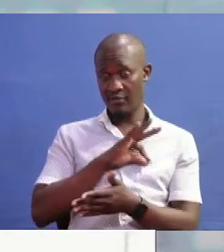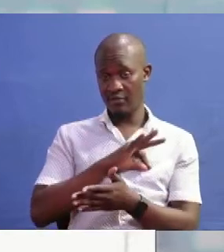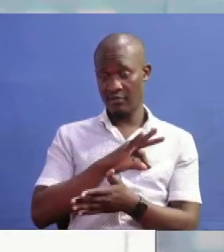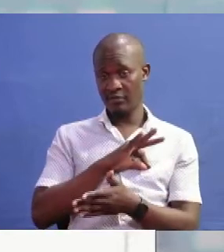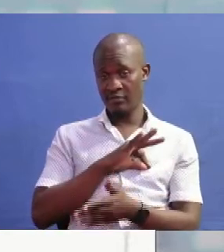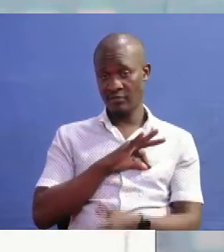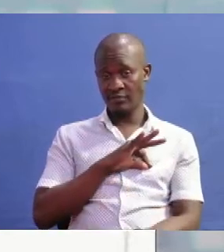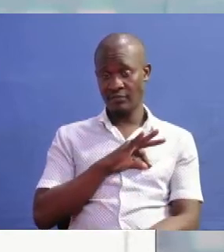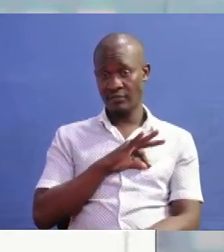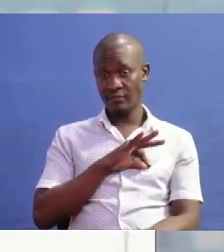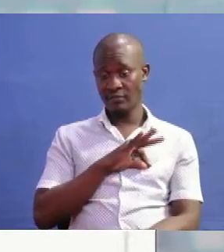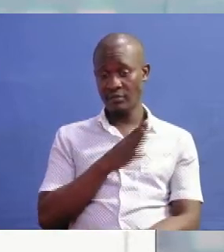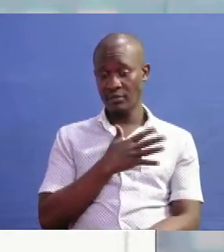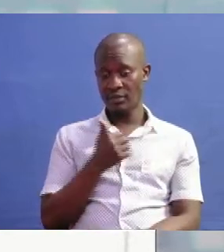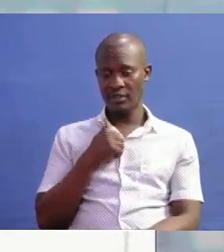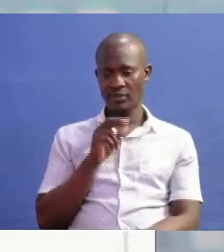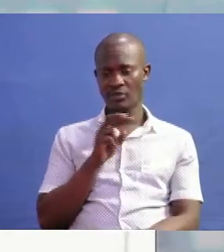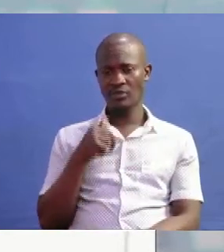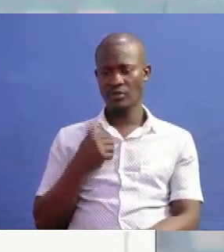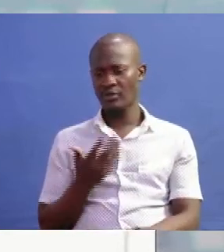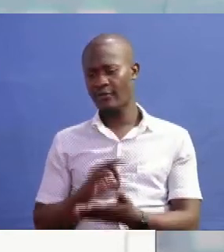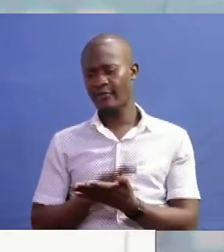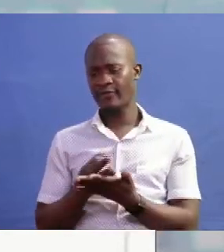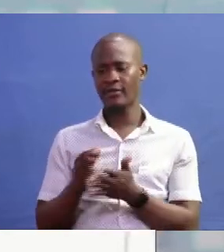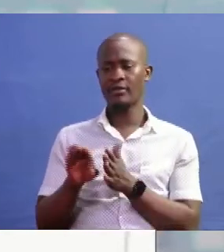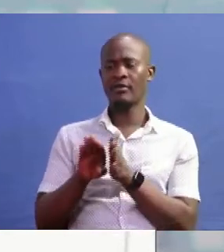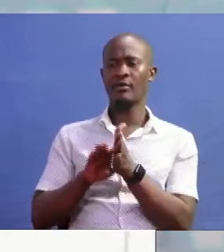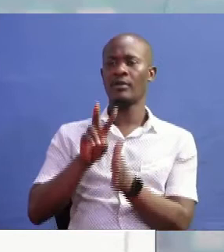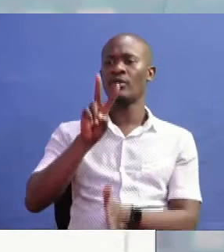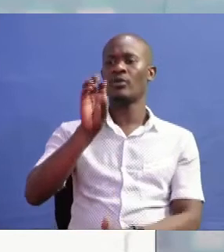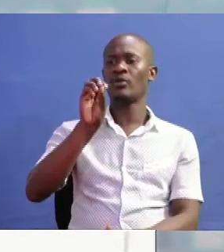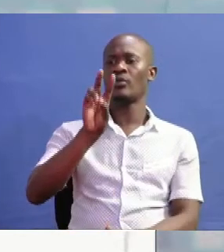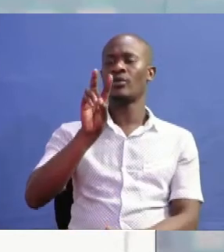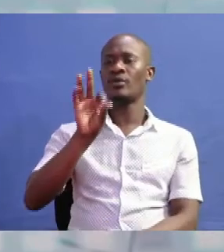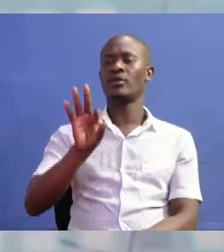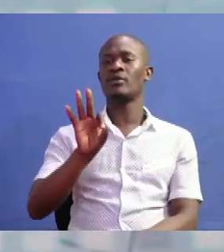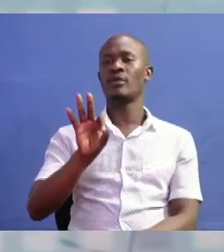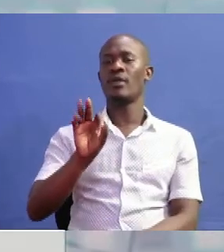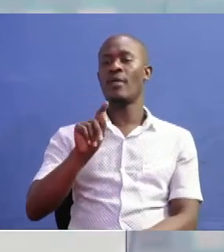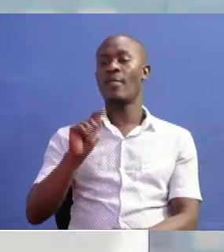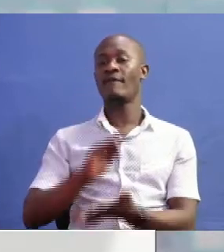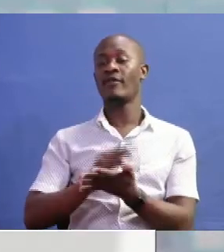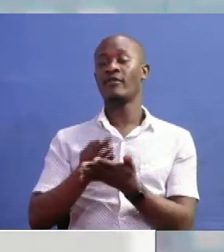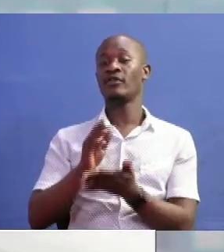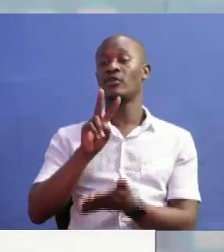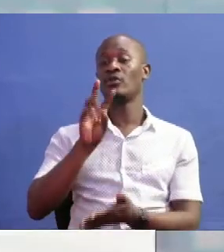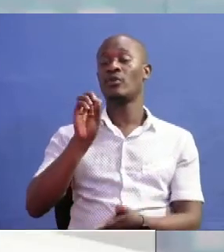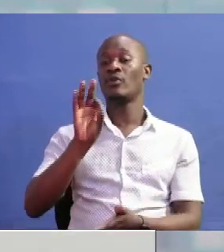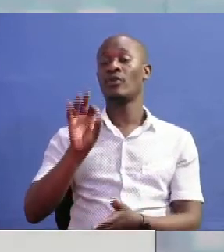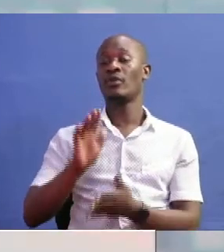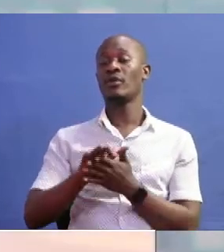have. And looking at the Finance Bill 2023, the Finance Bill 2023 did